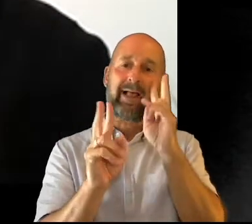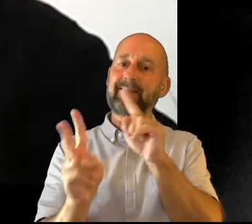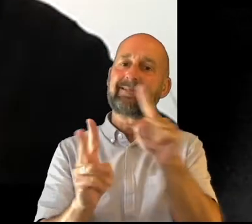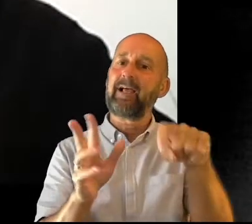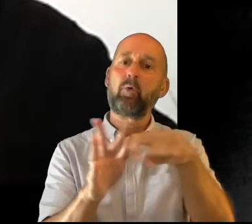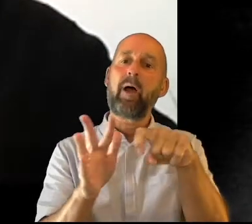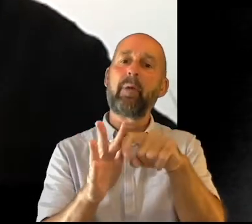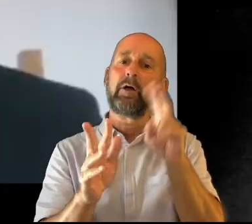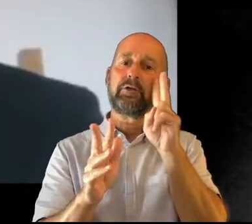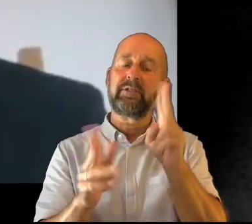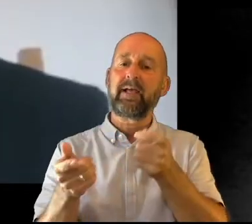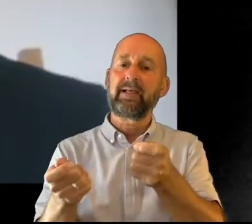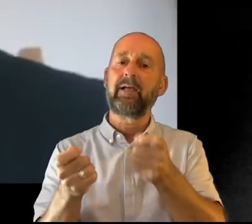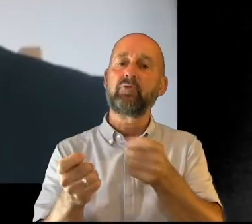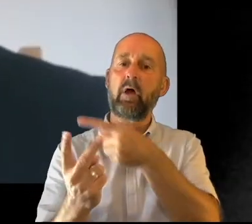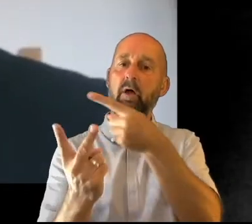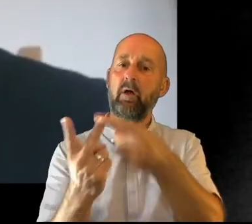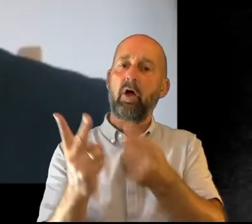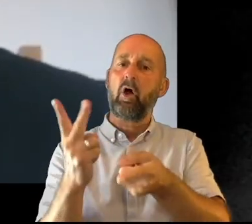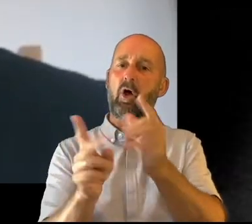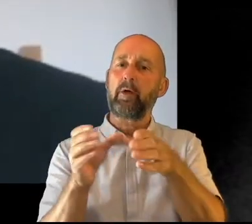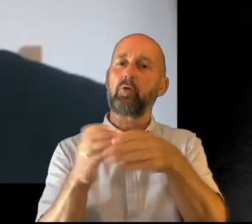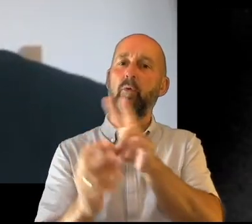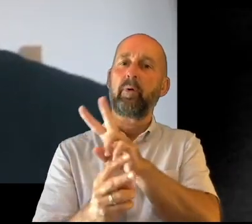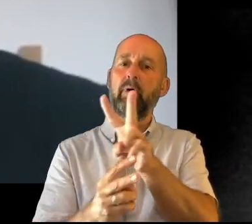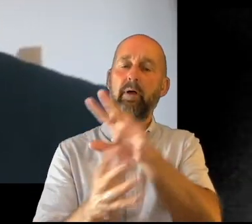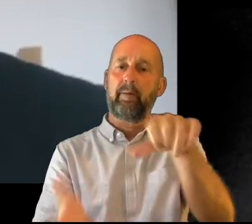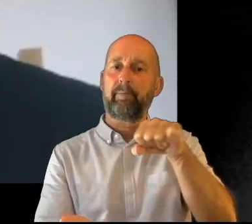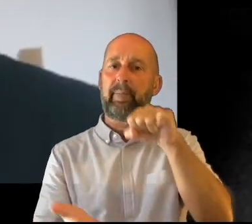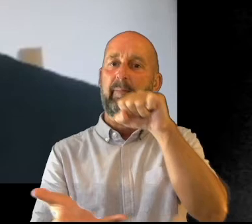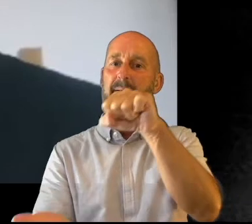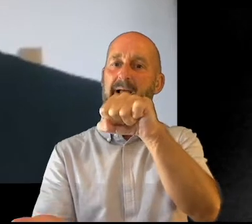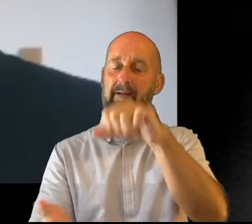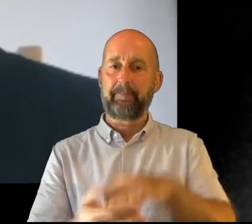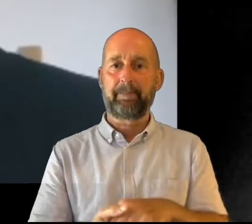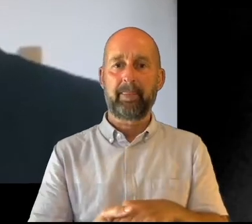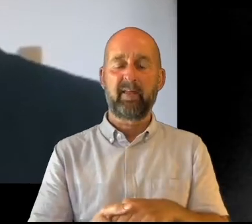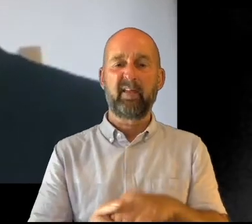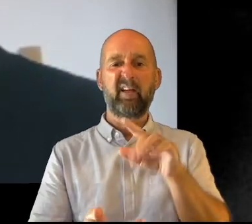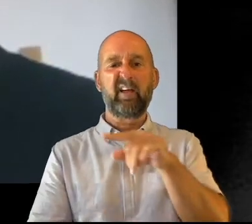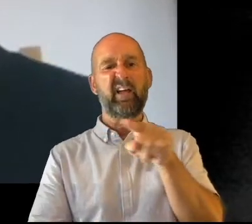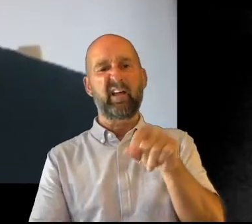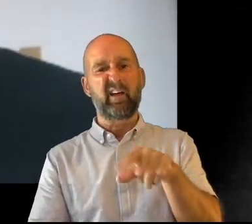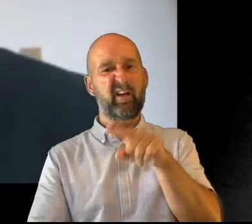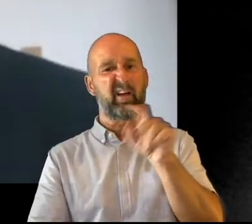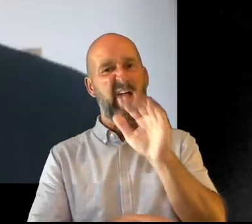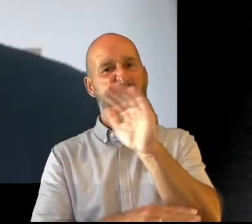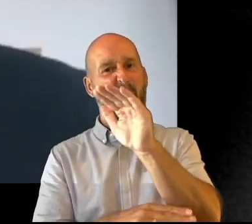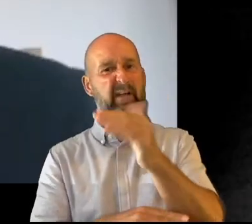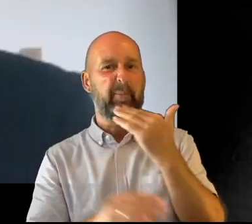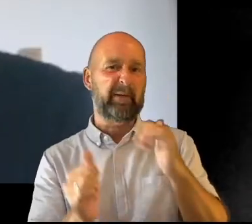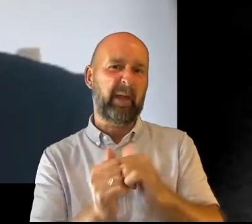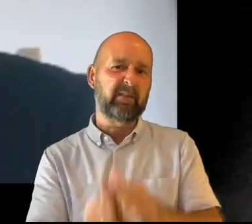She sees a caterer hand another member of the group a bin bag. Yeah, stick this outside,